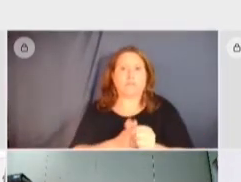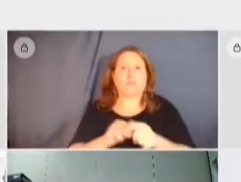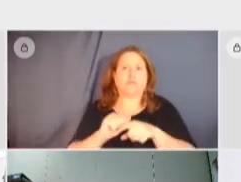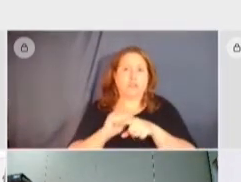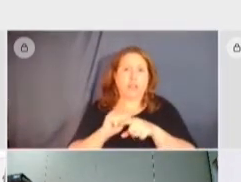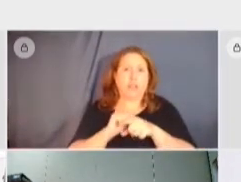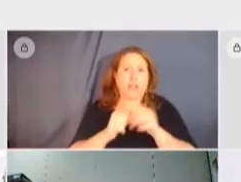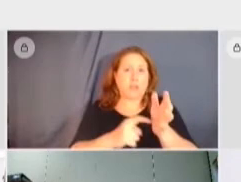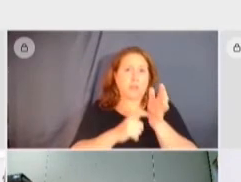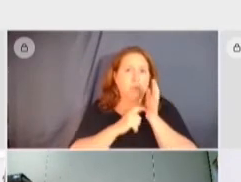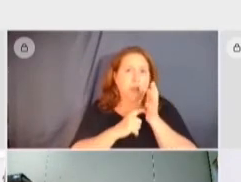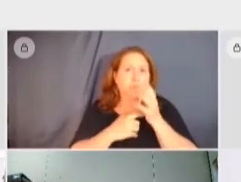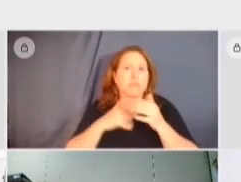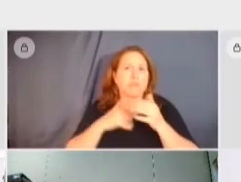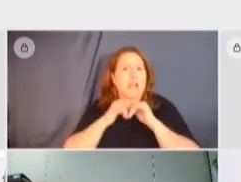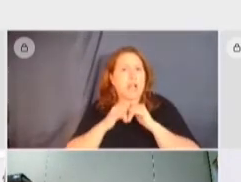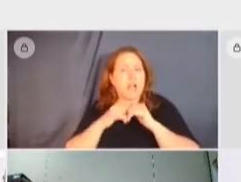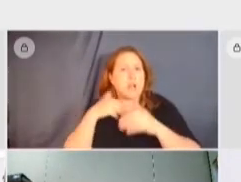is bearing fruit.